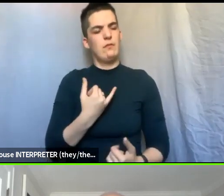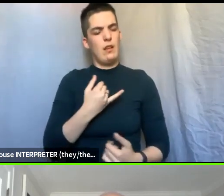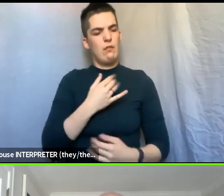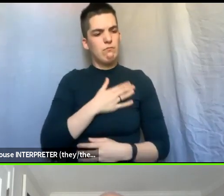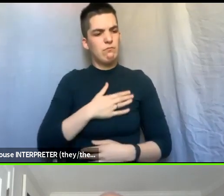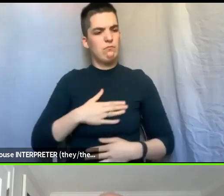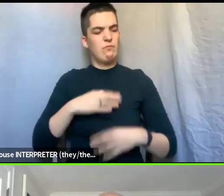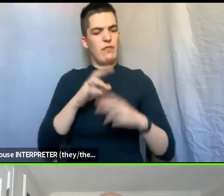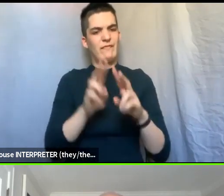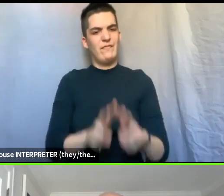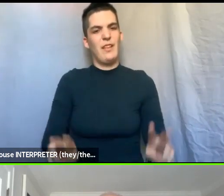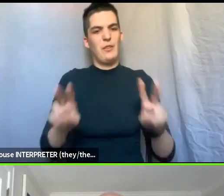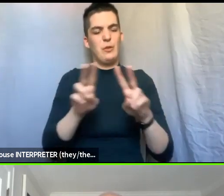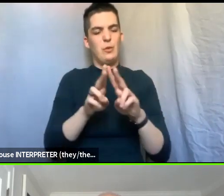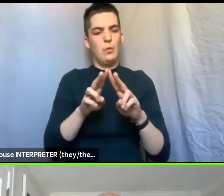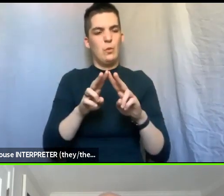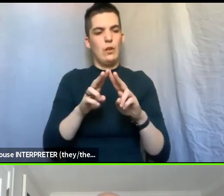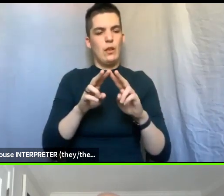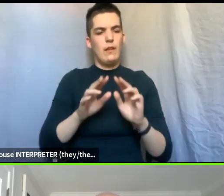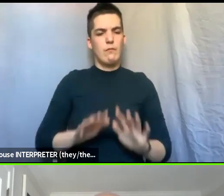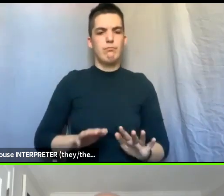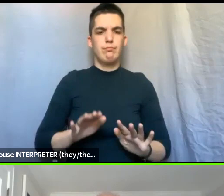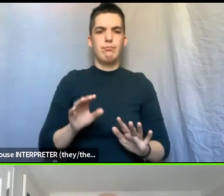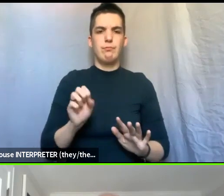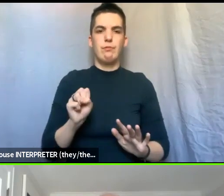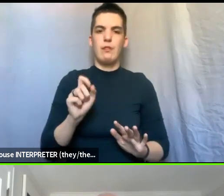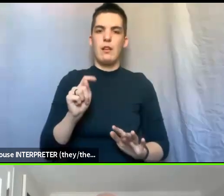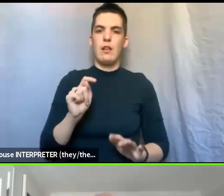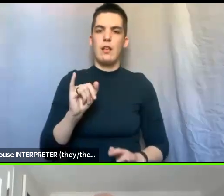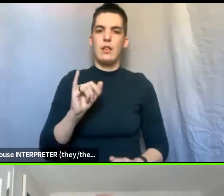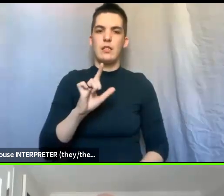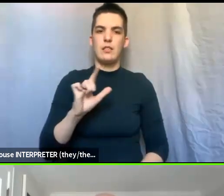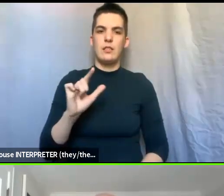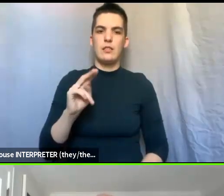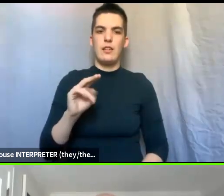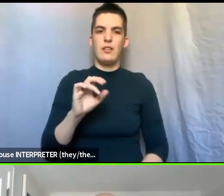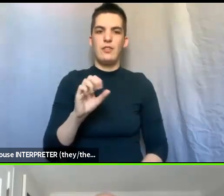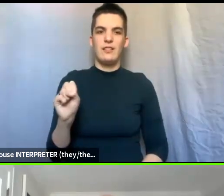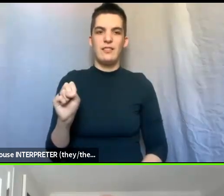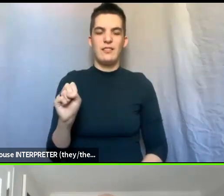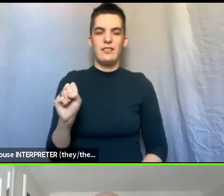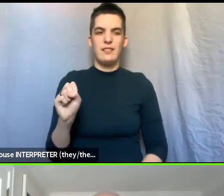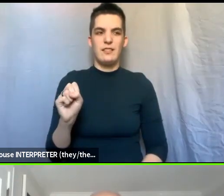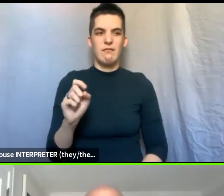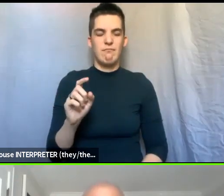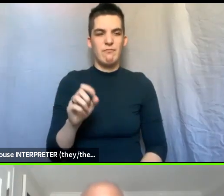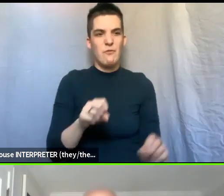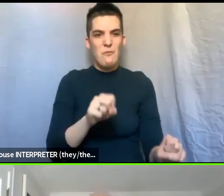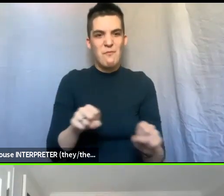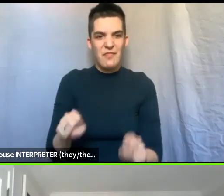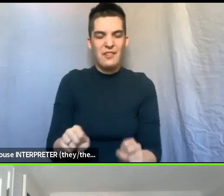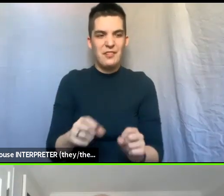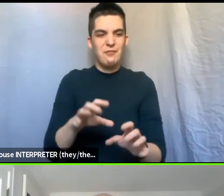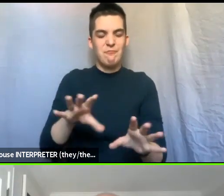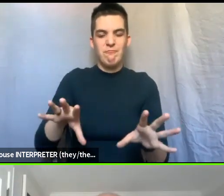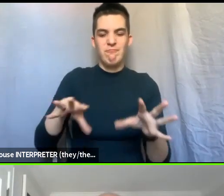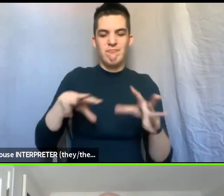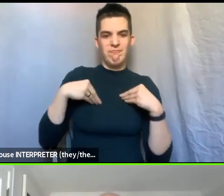the value of being still and allowing yourself to receive what the universe has to give you. You